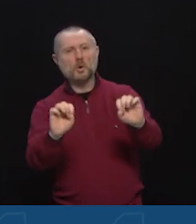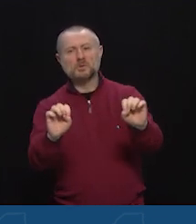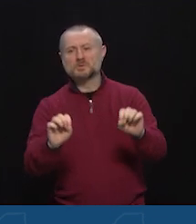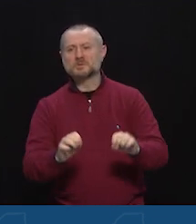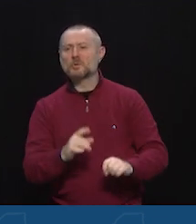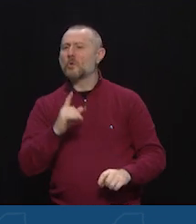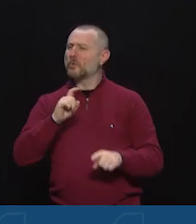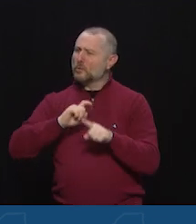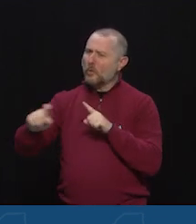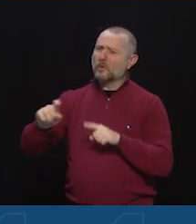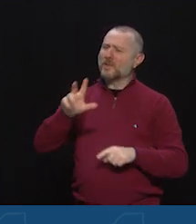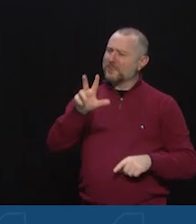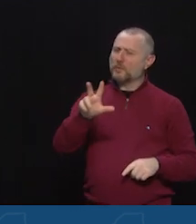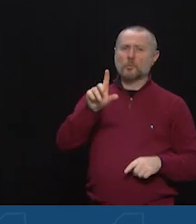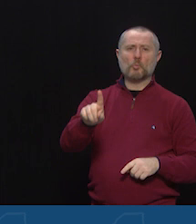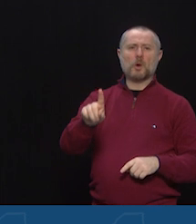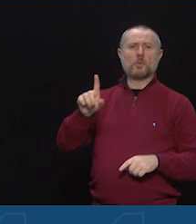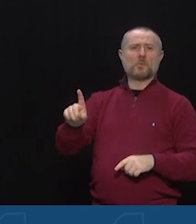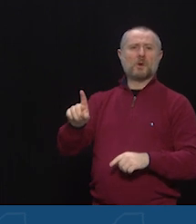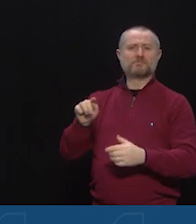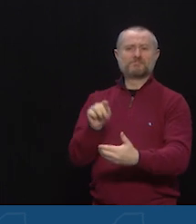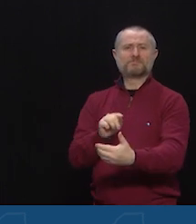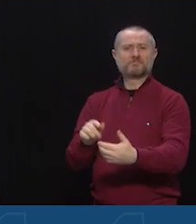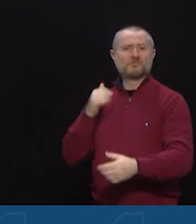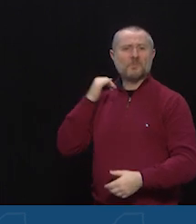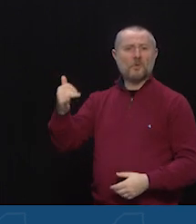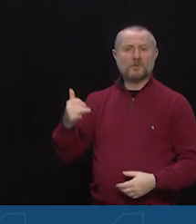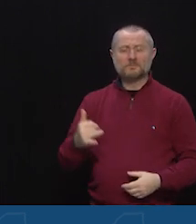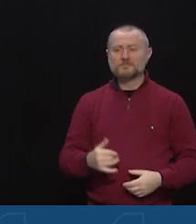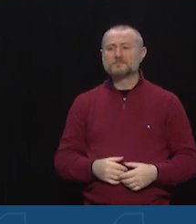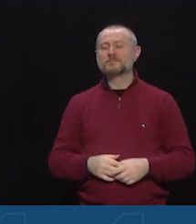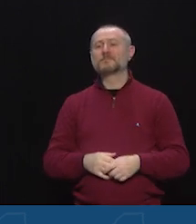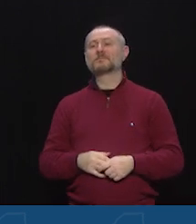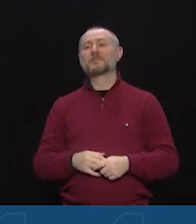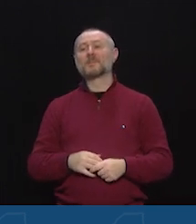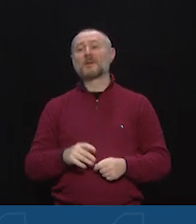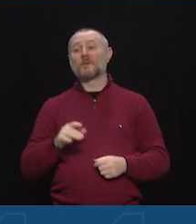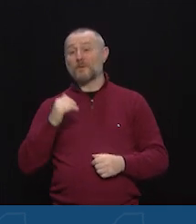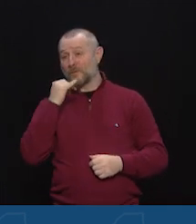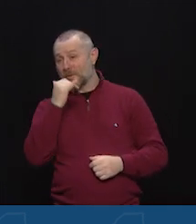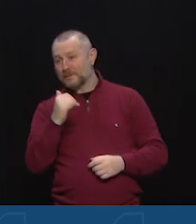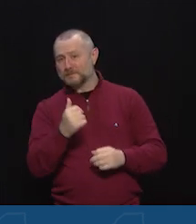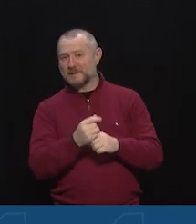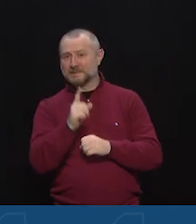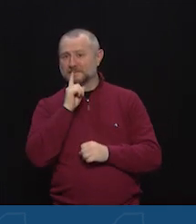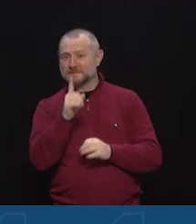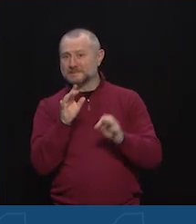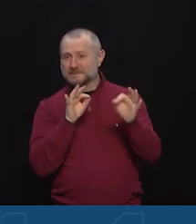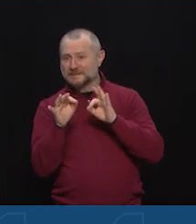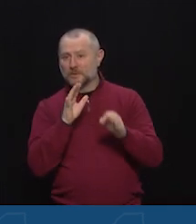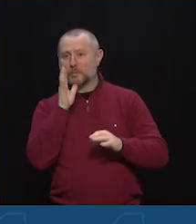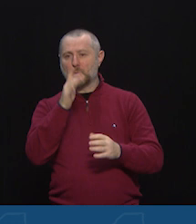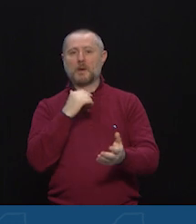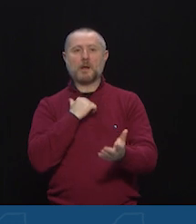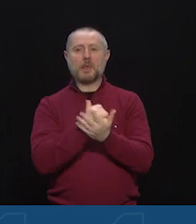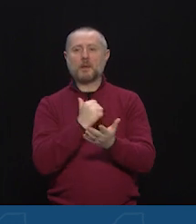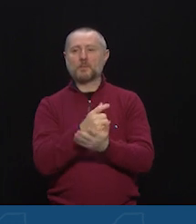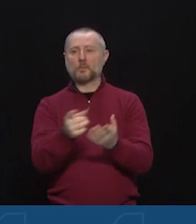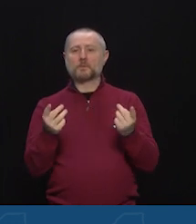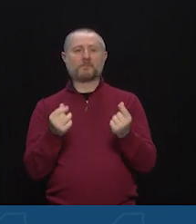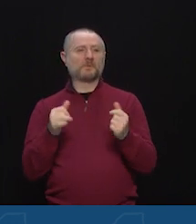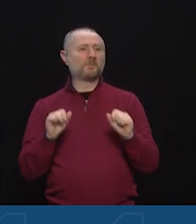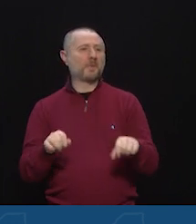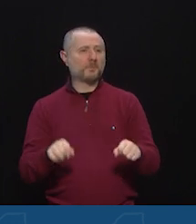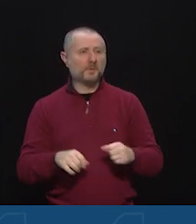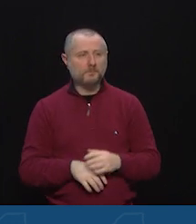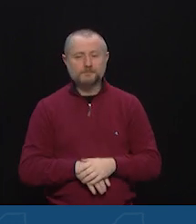temperatures. So call 311 and we will work to provide assistance as quickly as possible.